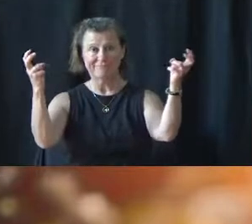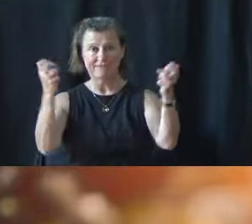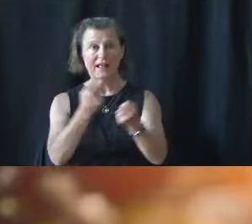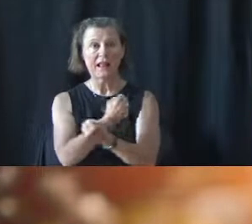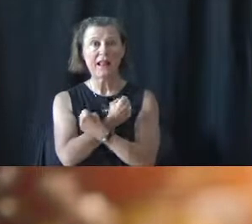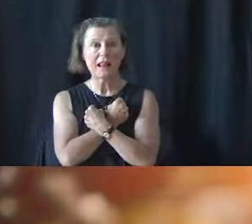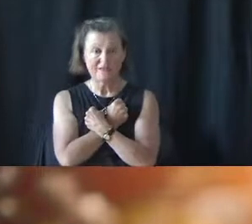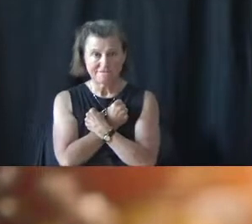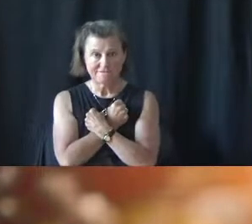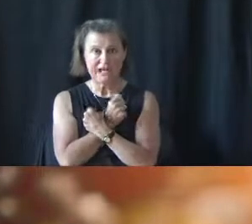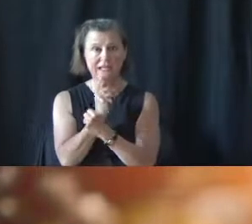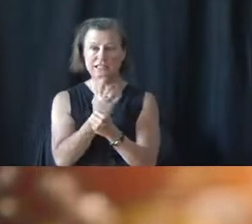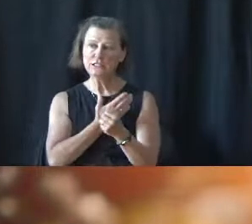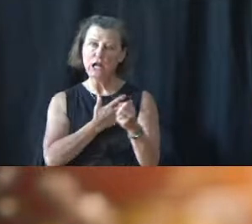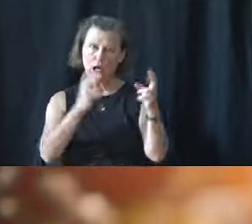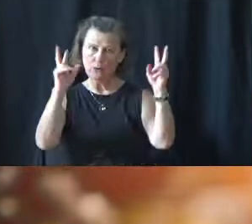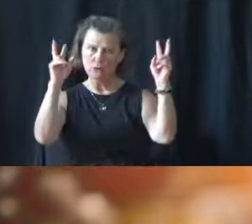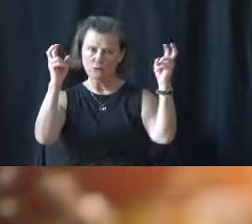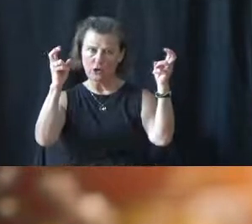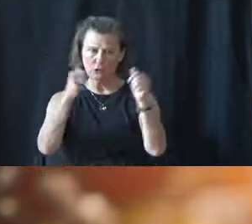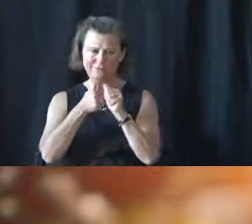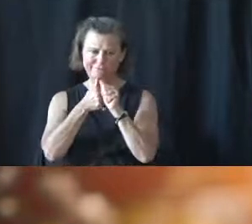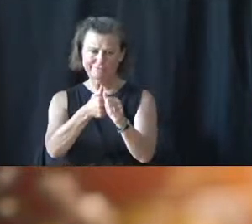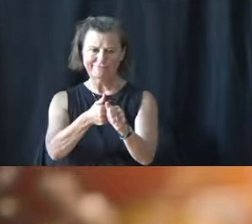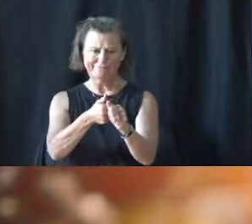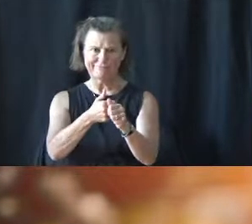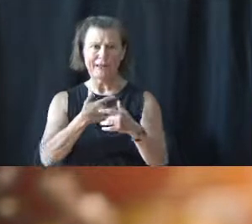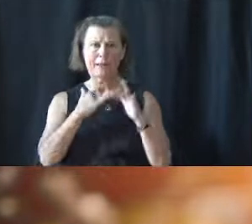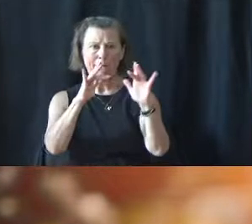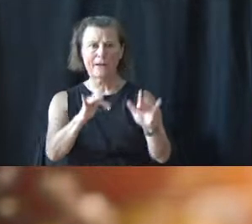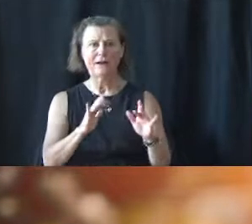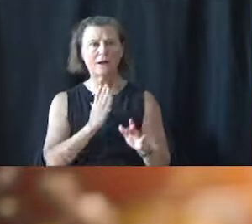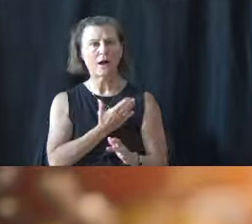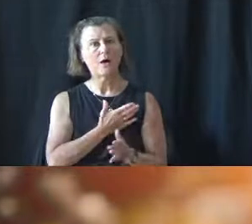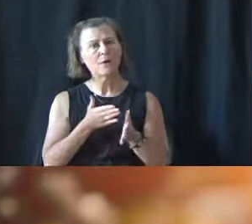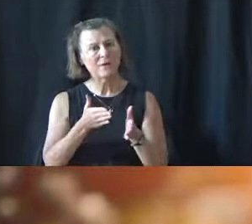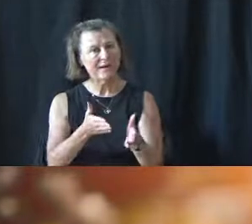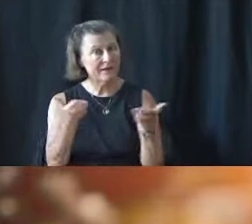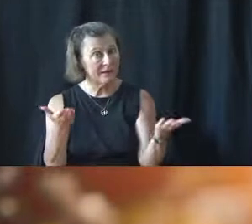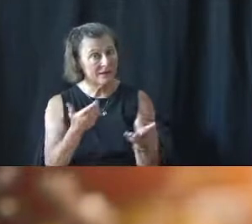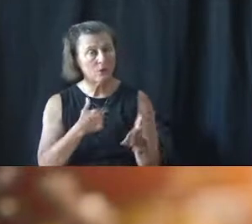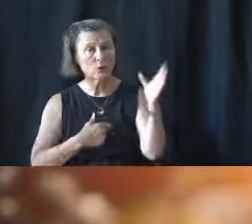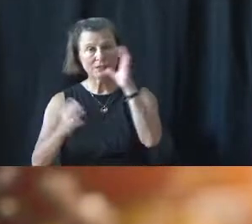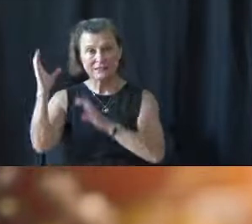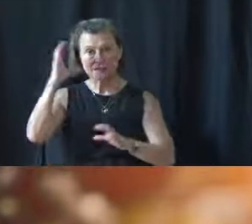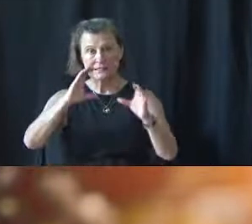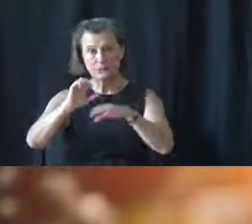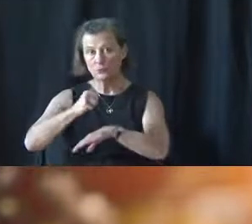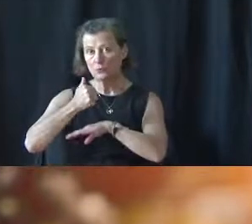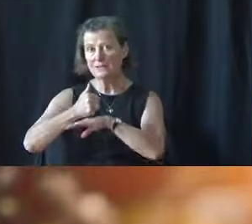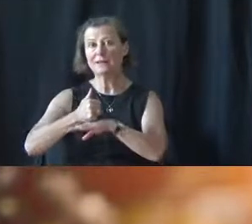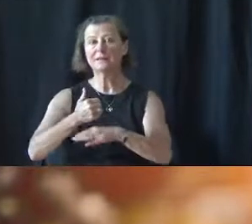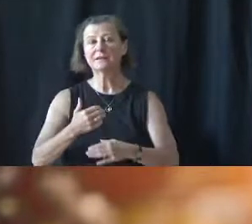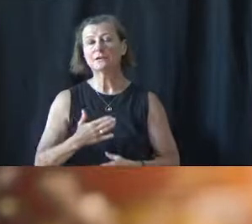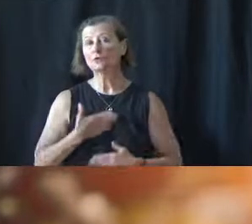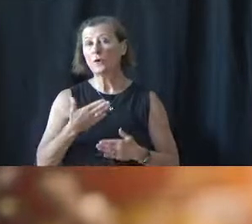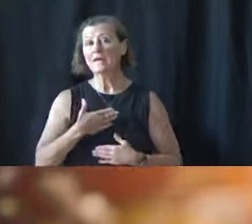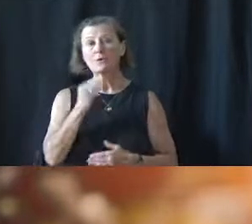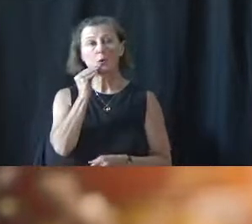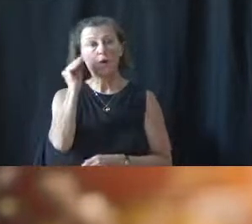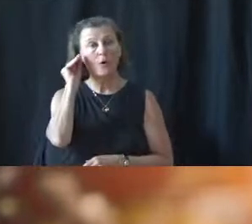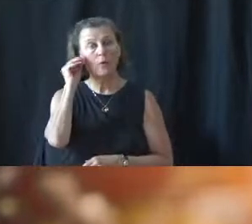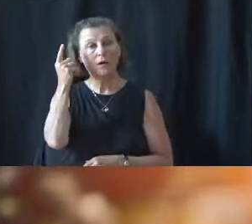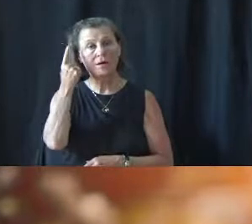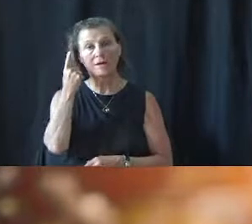Love is our doctrine. Compassion is our way. Here we seek to create a